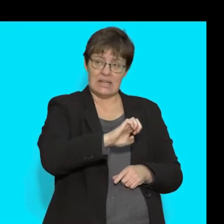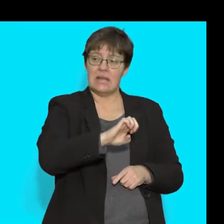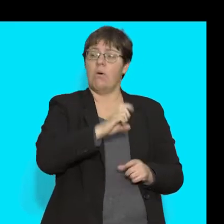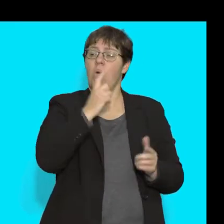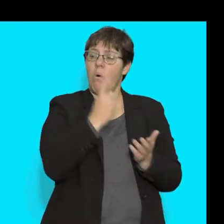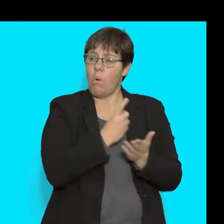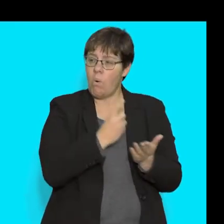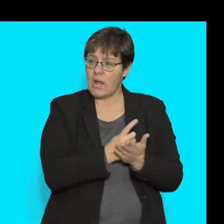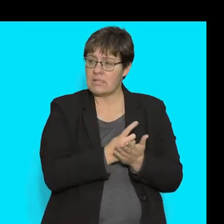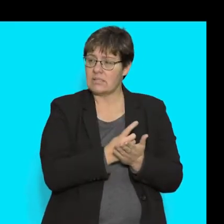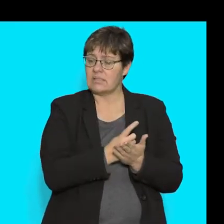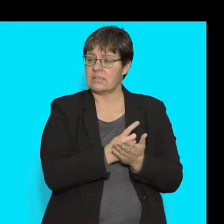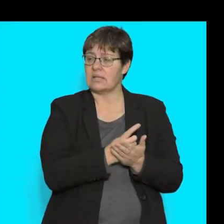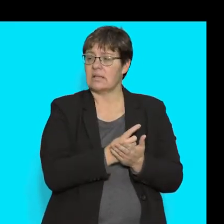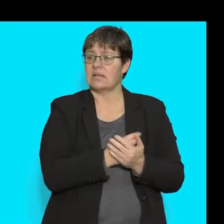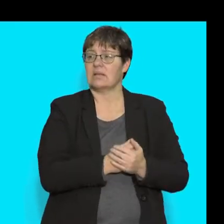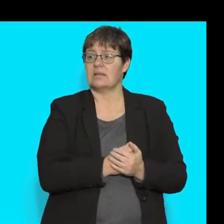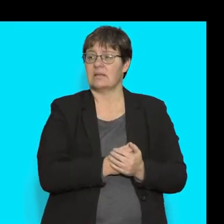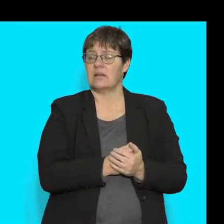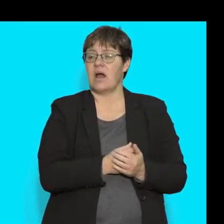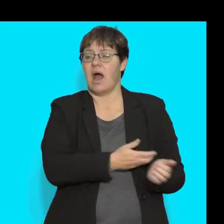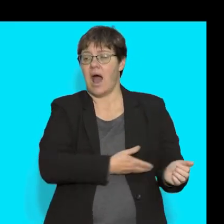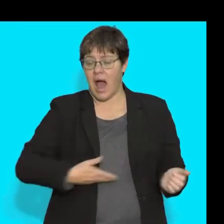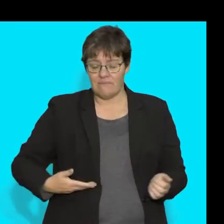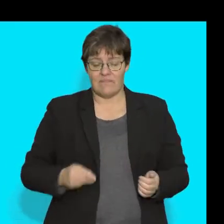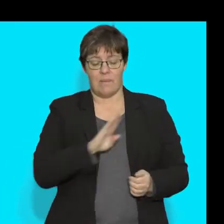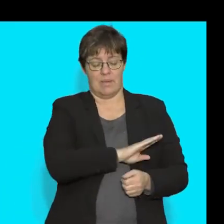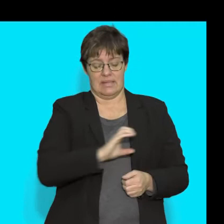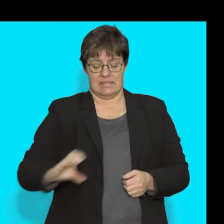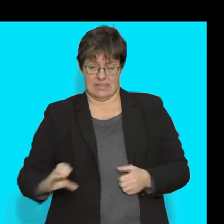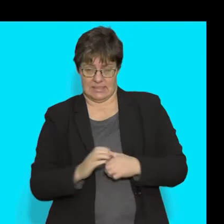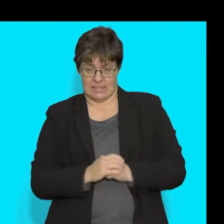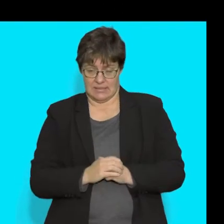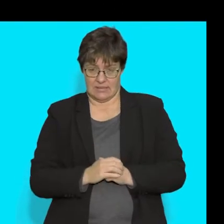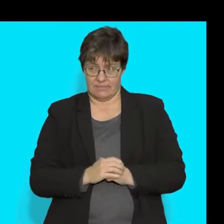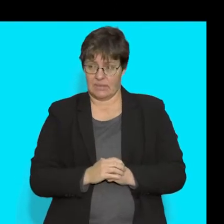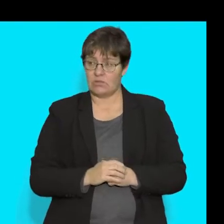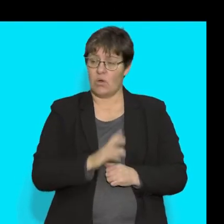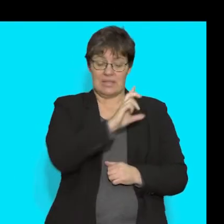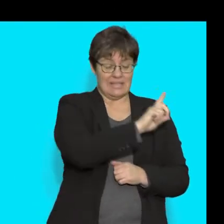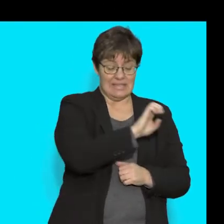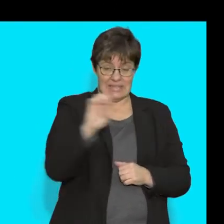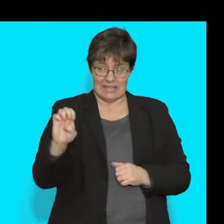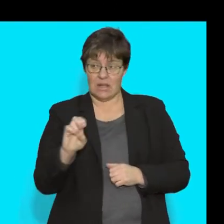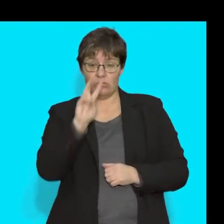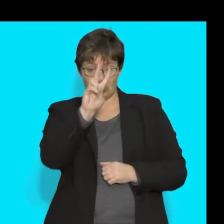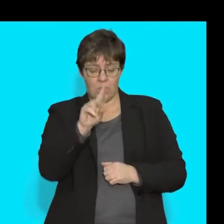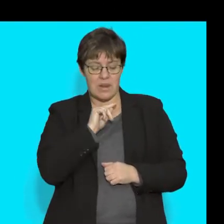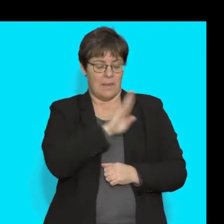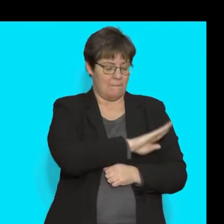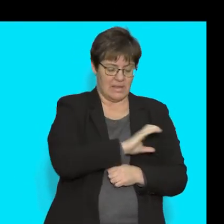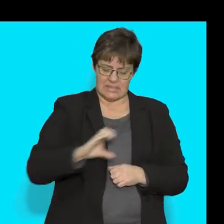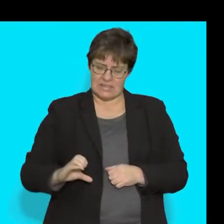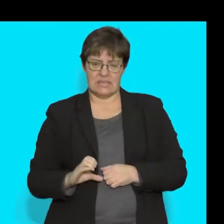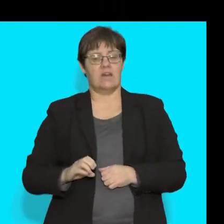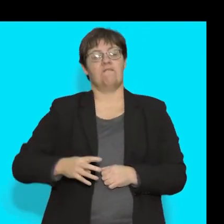be half the size of BC. So if DE is 2, then BC will be 4